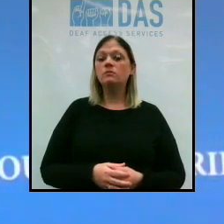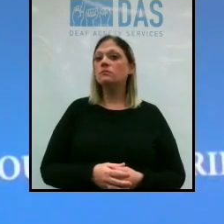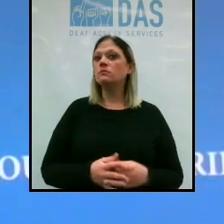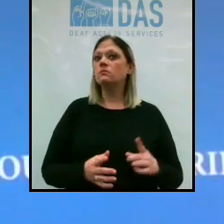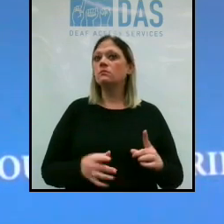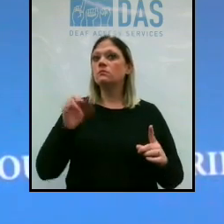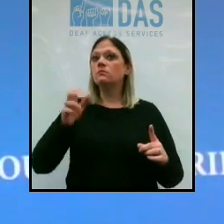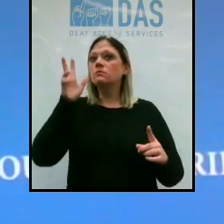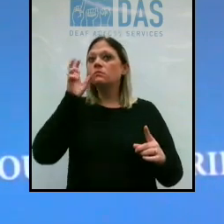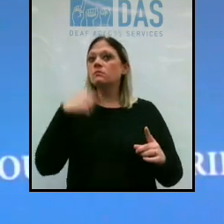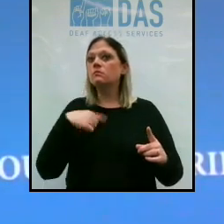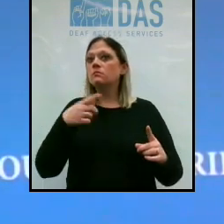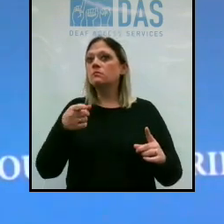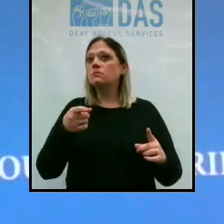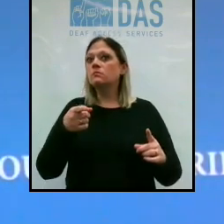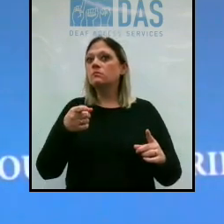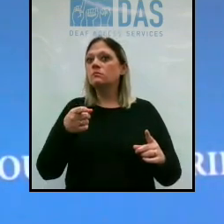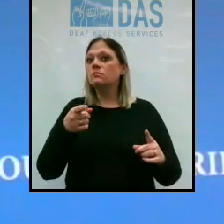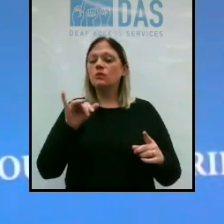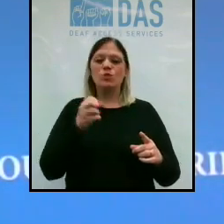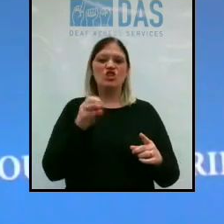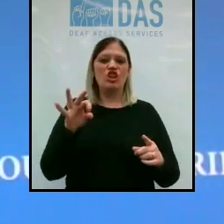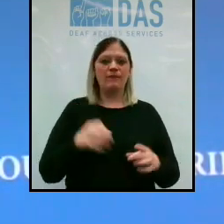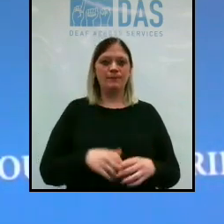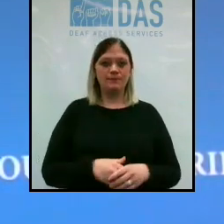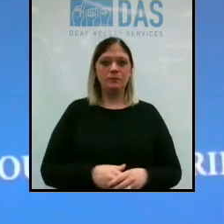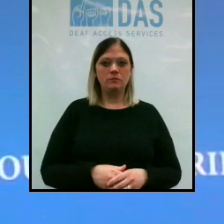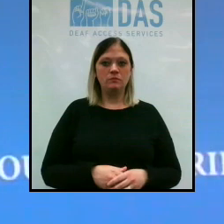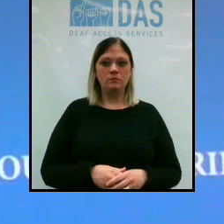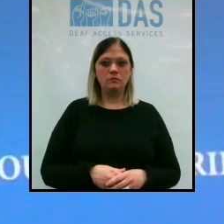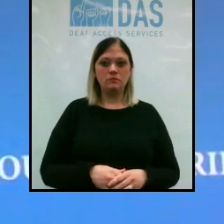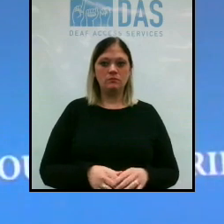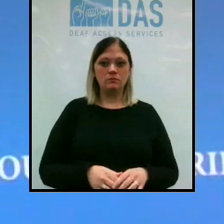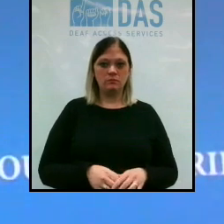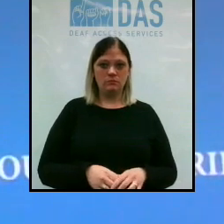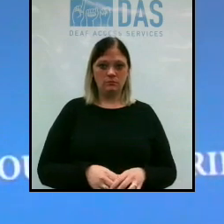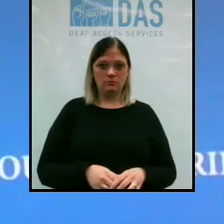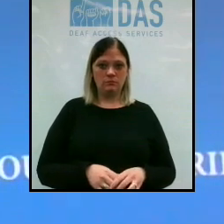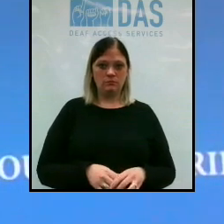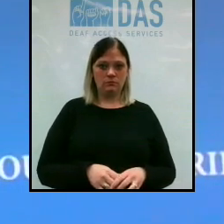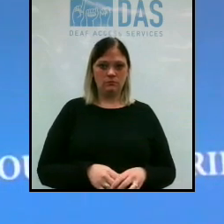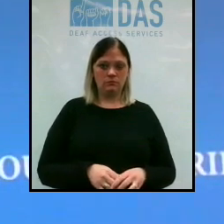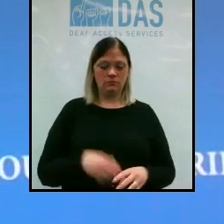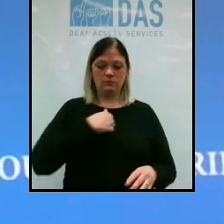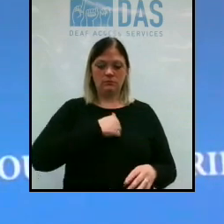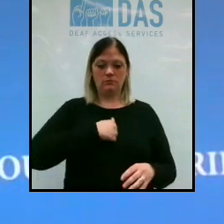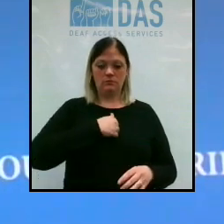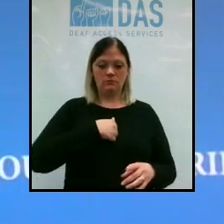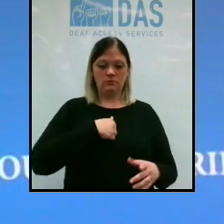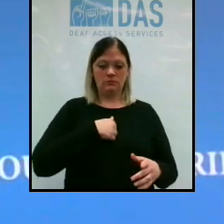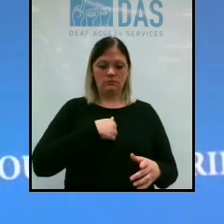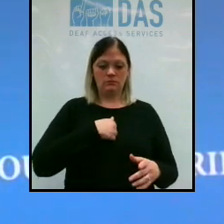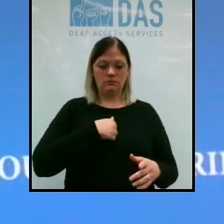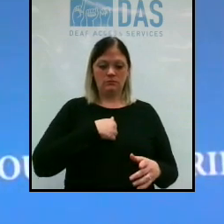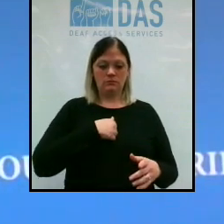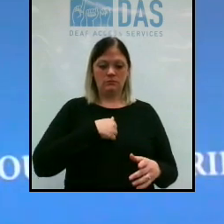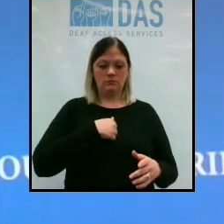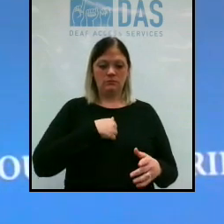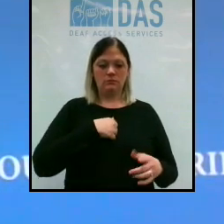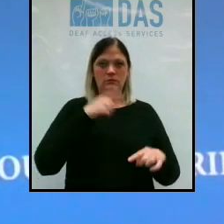Mark, can you hear me? Yes. Go ahead, Jeff. Mark, this is Jeff with Channel 2. Sorry, just playing with the mute button here.